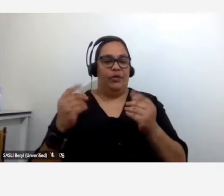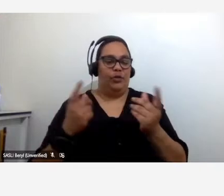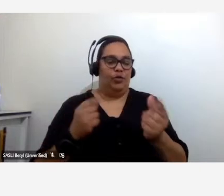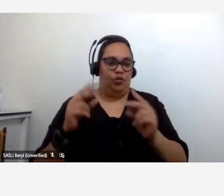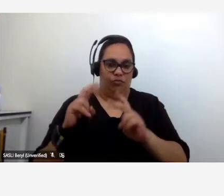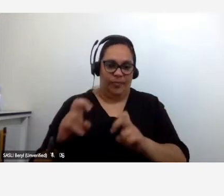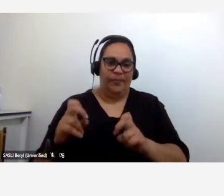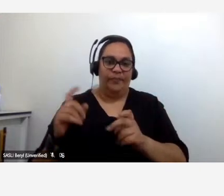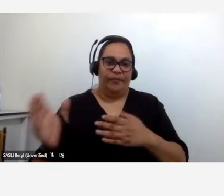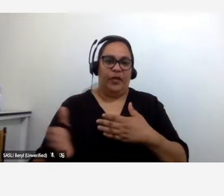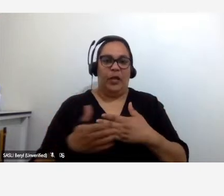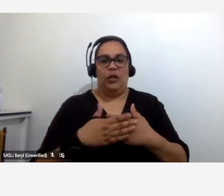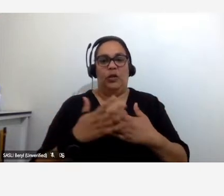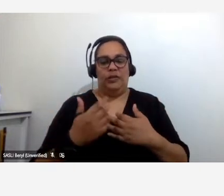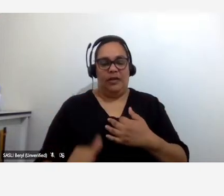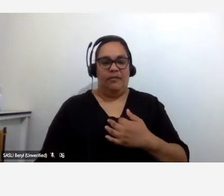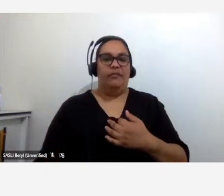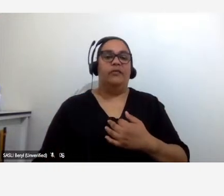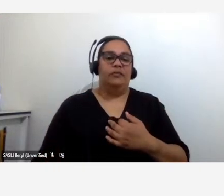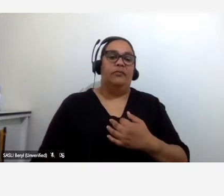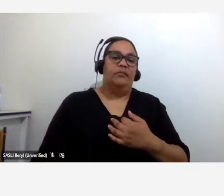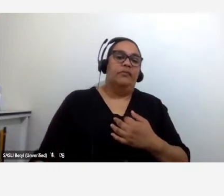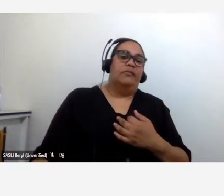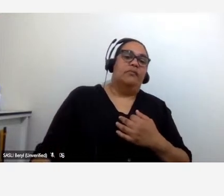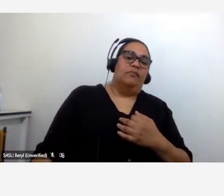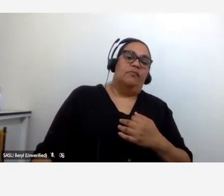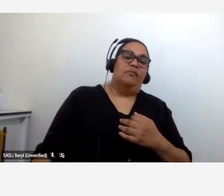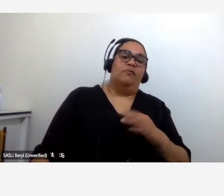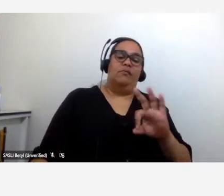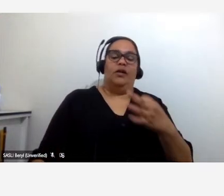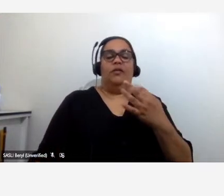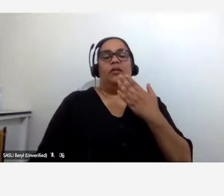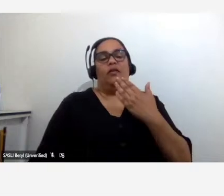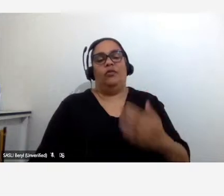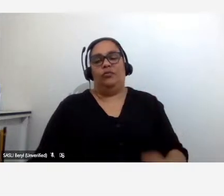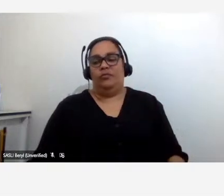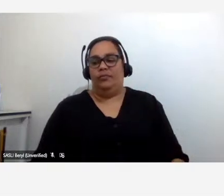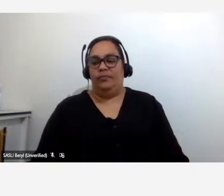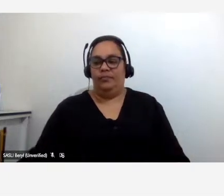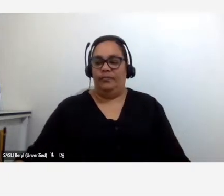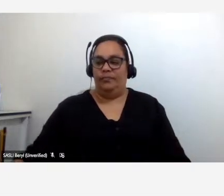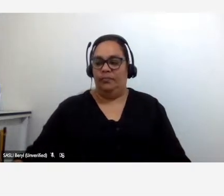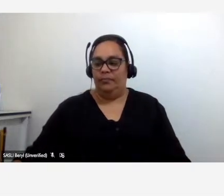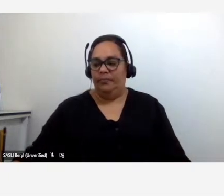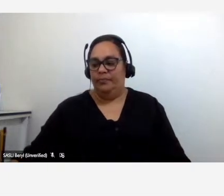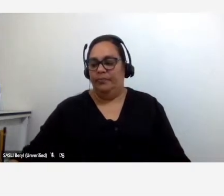and has been closed. Yeah, those are the three. Thank you.